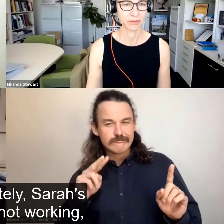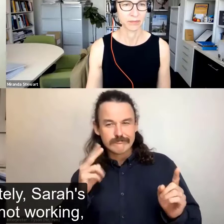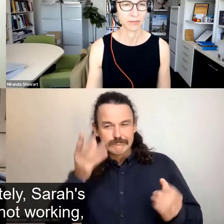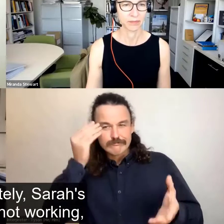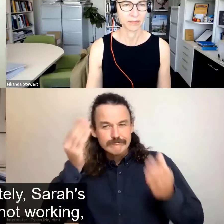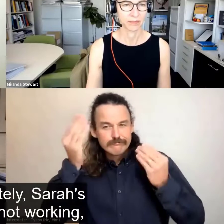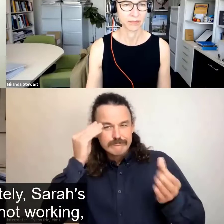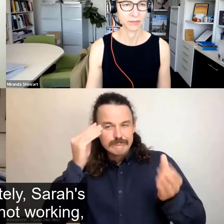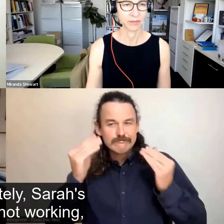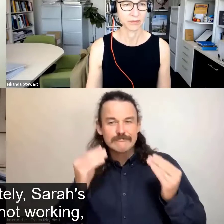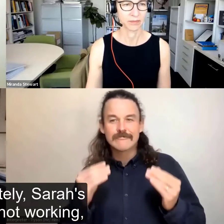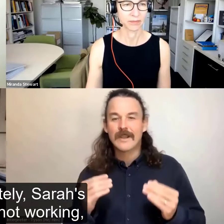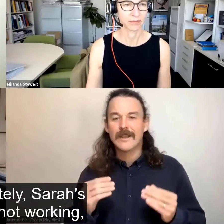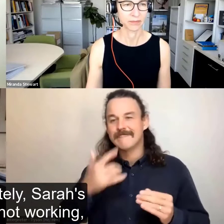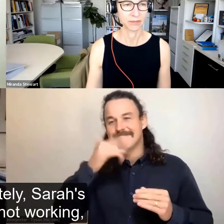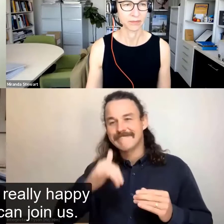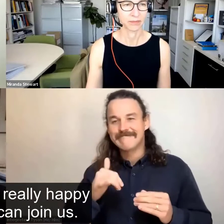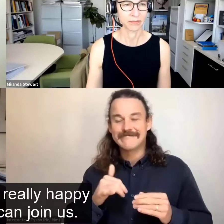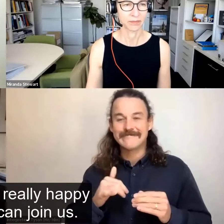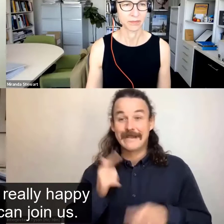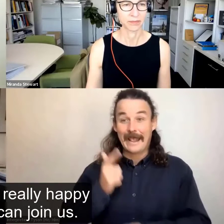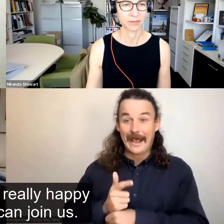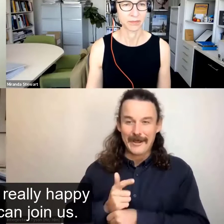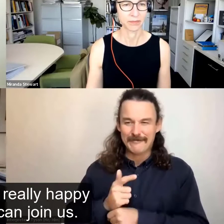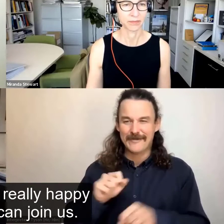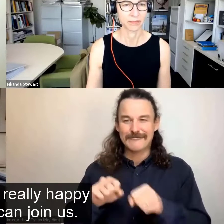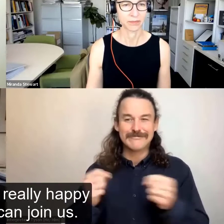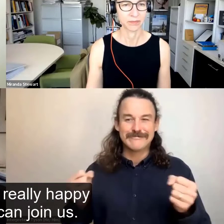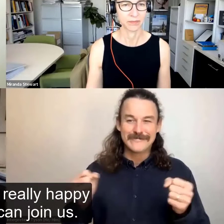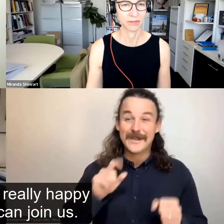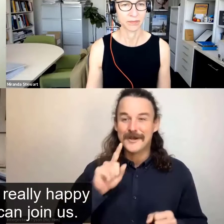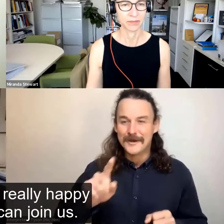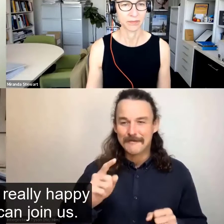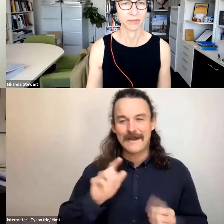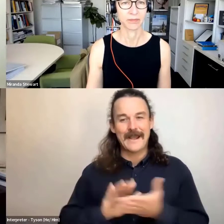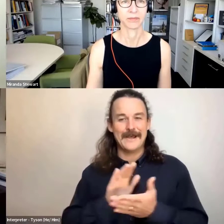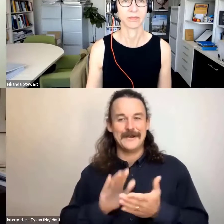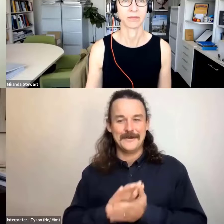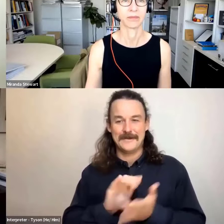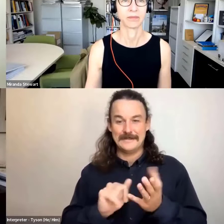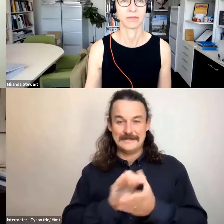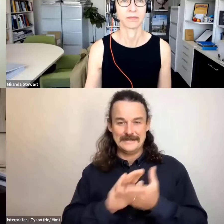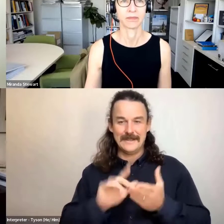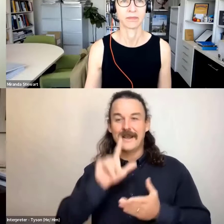Unfortunately, Sarah's camera's not working, but we're really happy that she can join us.